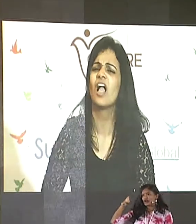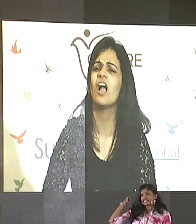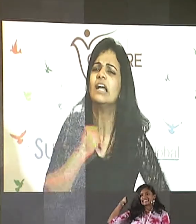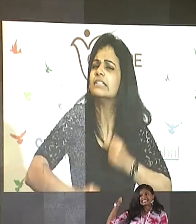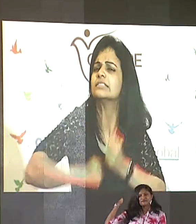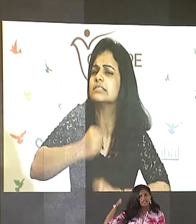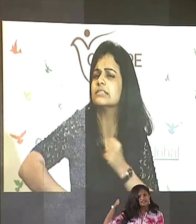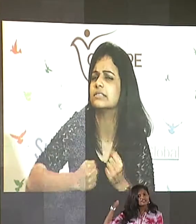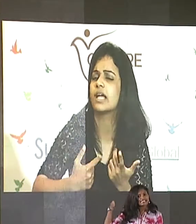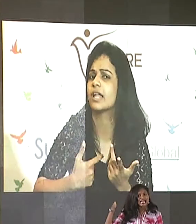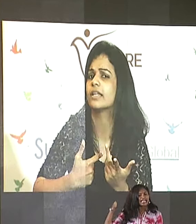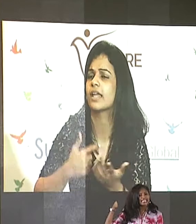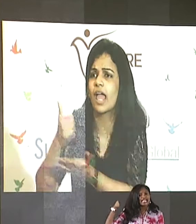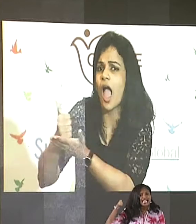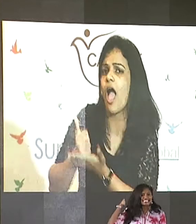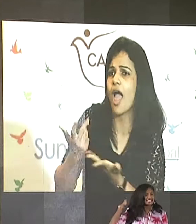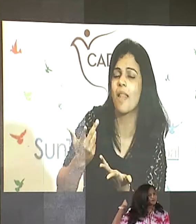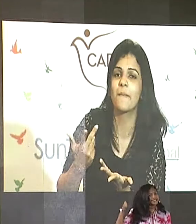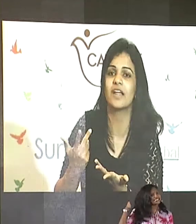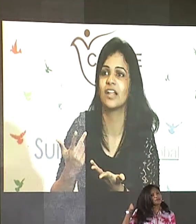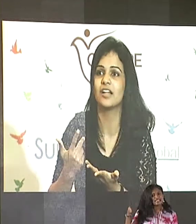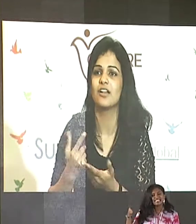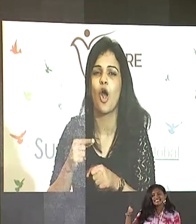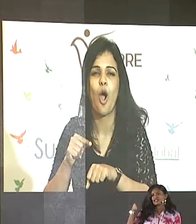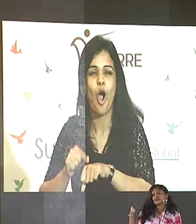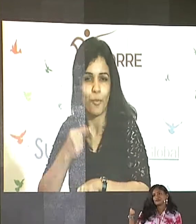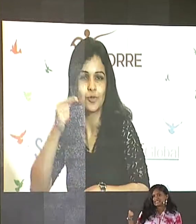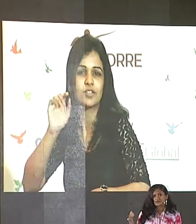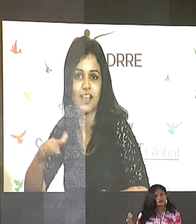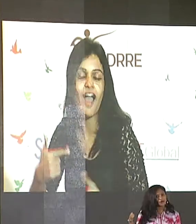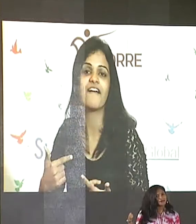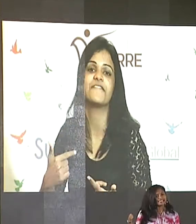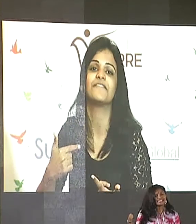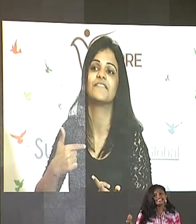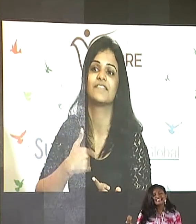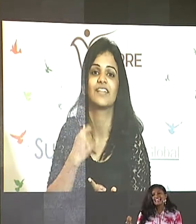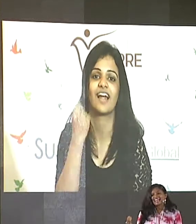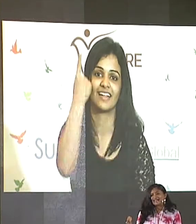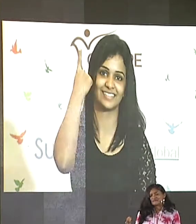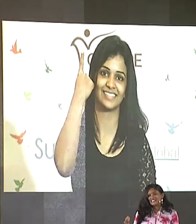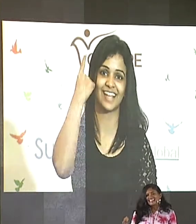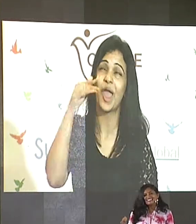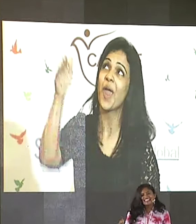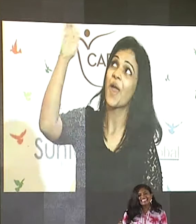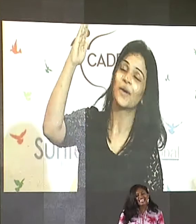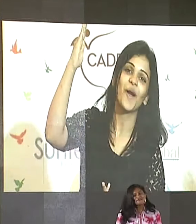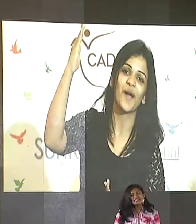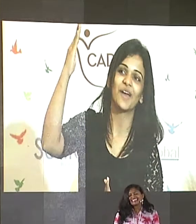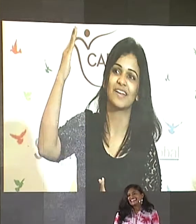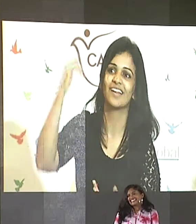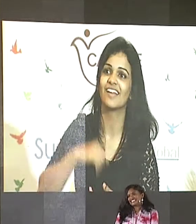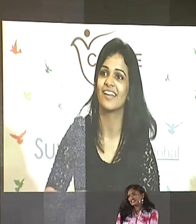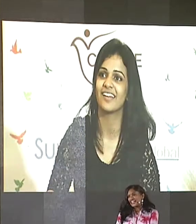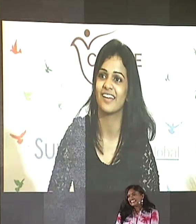my non-existent finger into the sky and tell the person up there that they chose to mess with the wrong person. Running gave